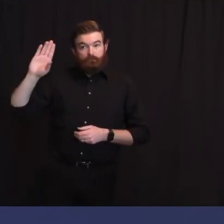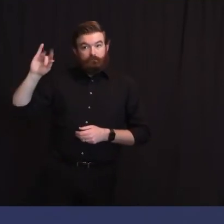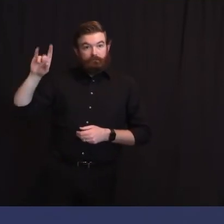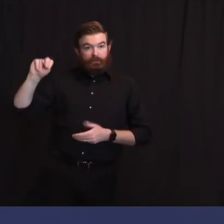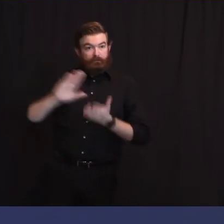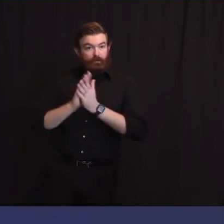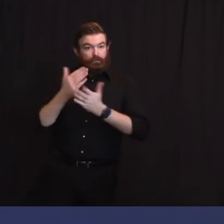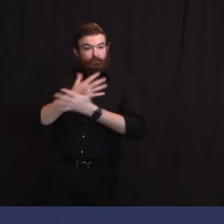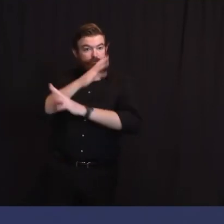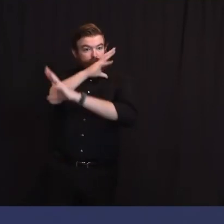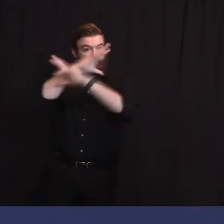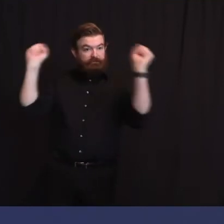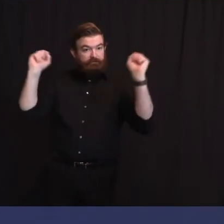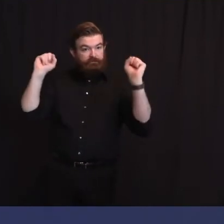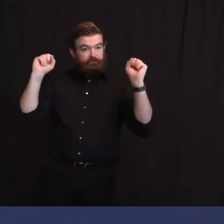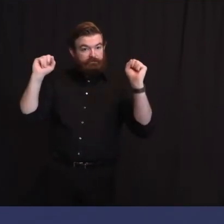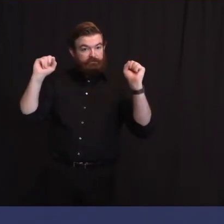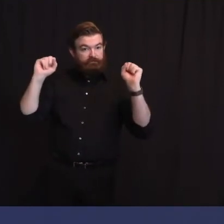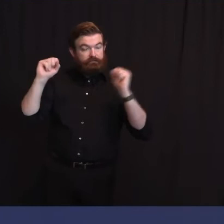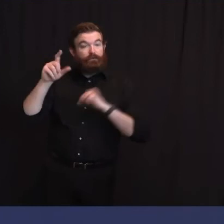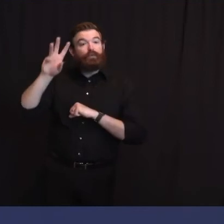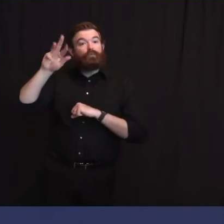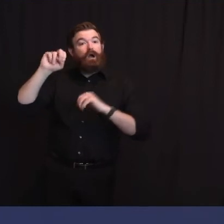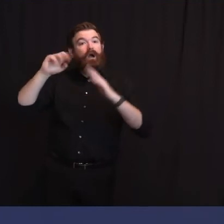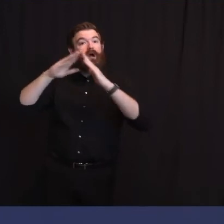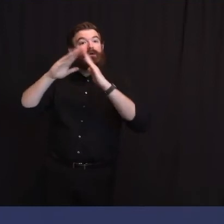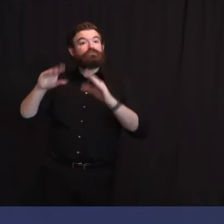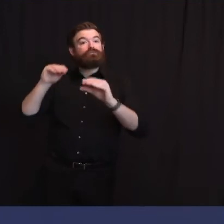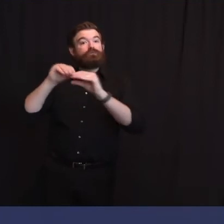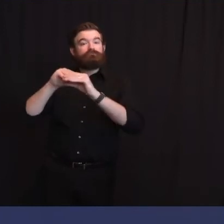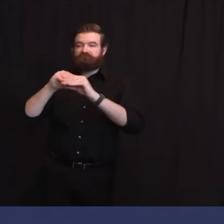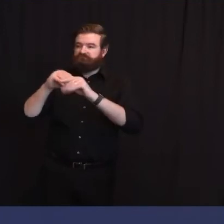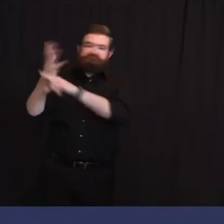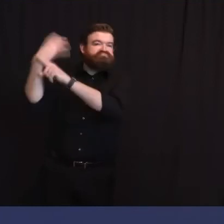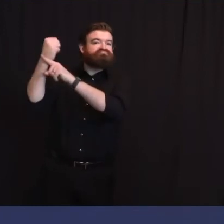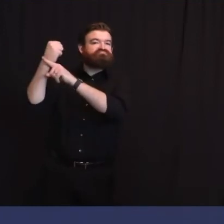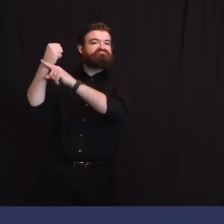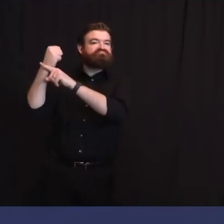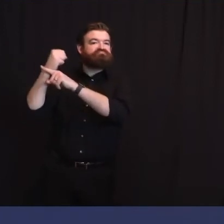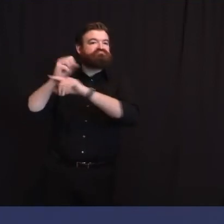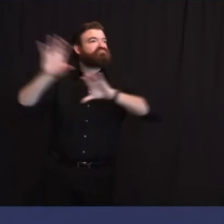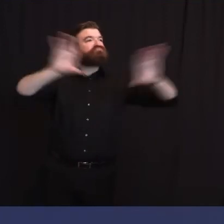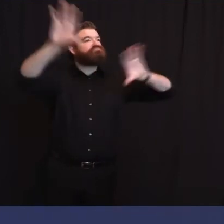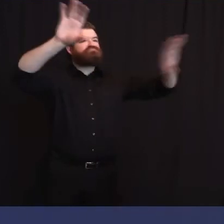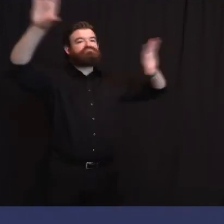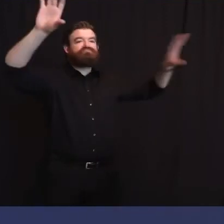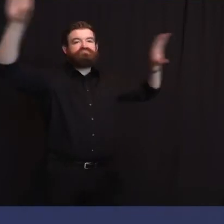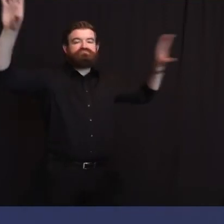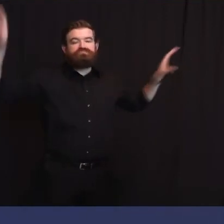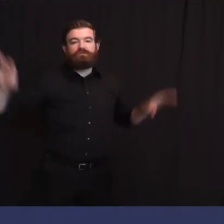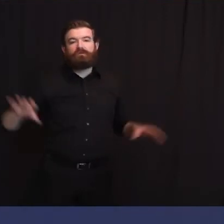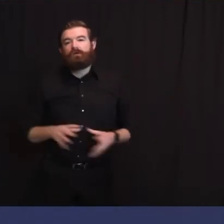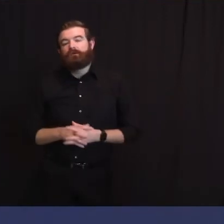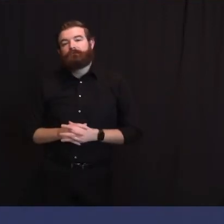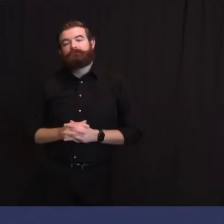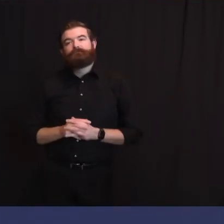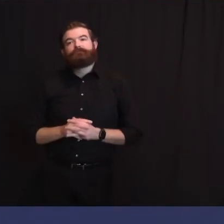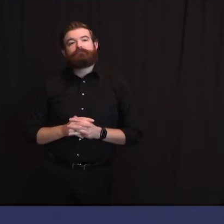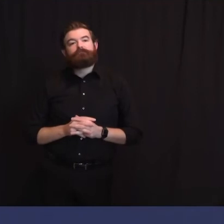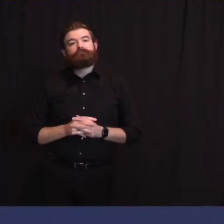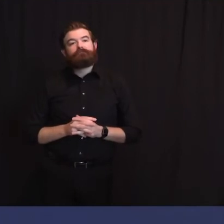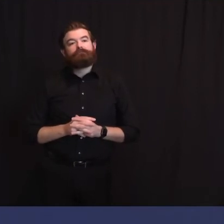time. I continue to believe, and by the way, Tony Fauci, Judy, said this yesterday quite clearly, the president's aspiration of 100